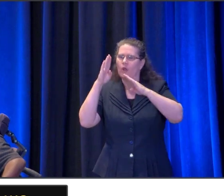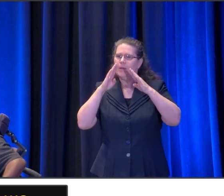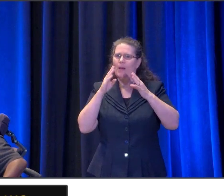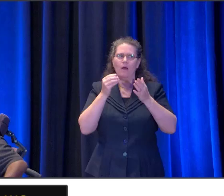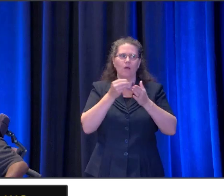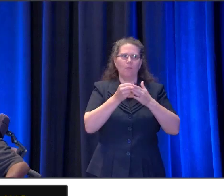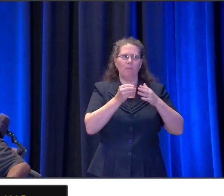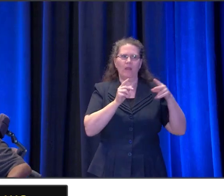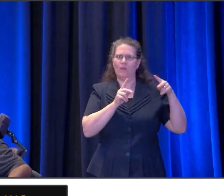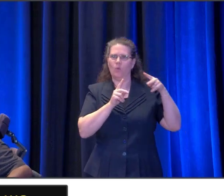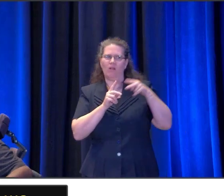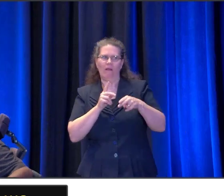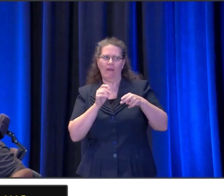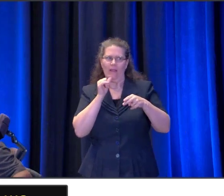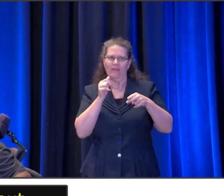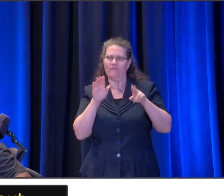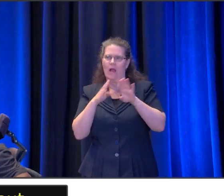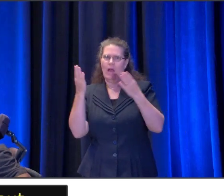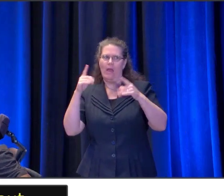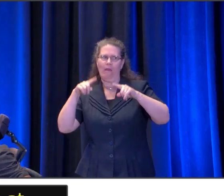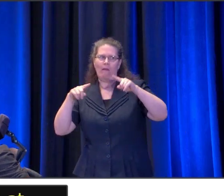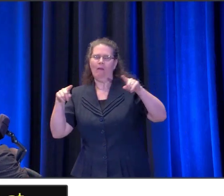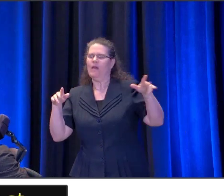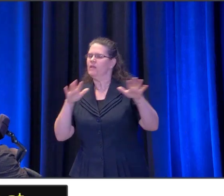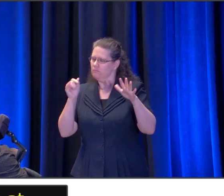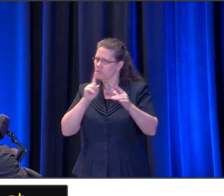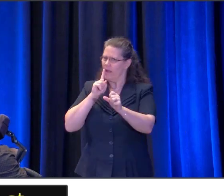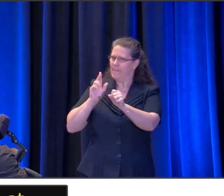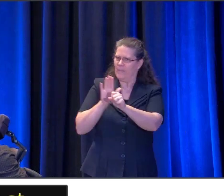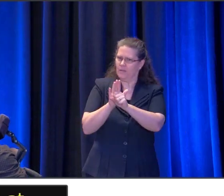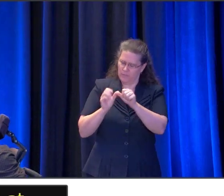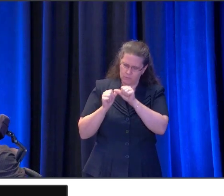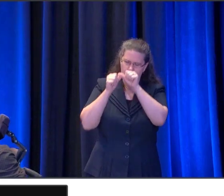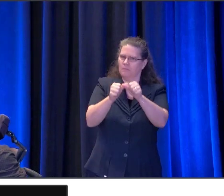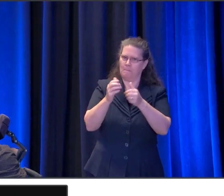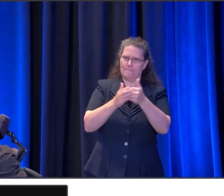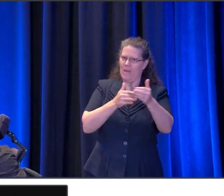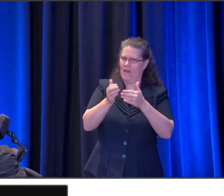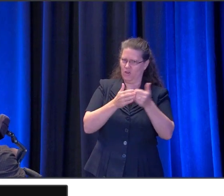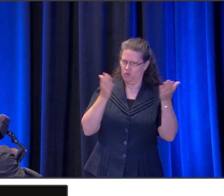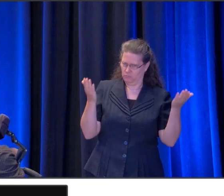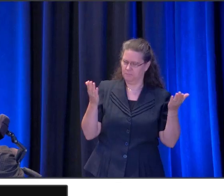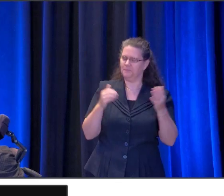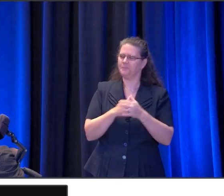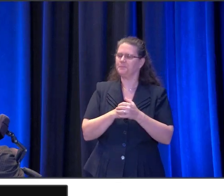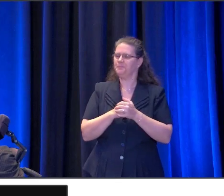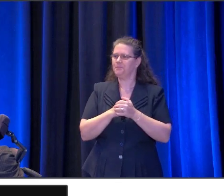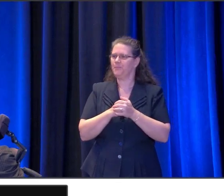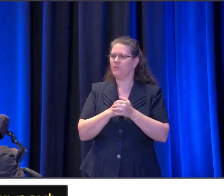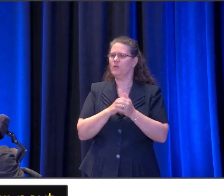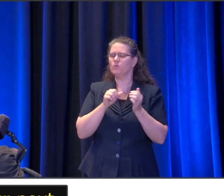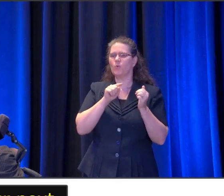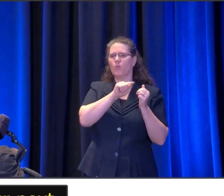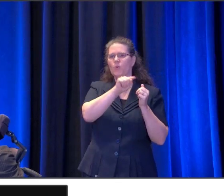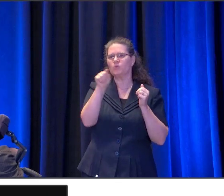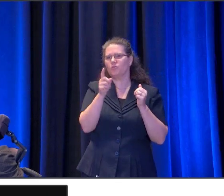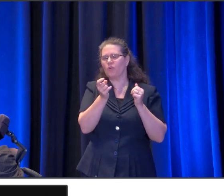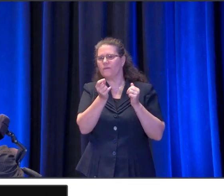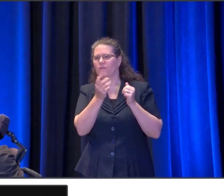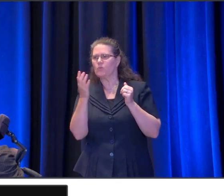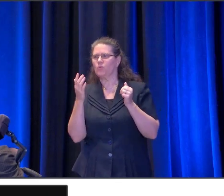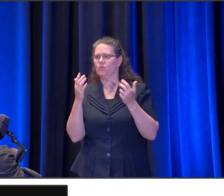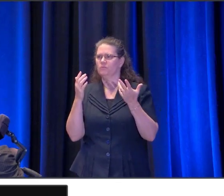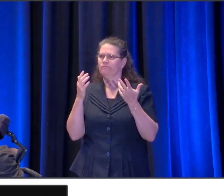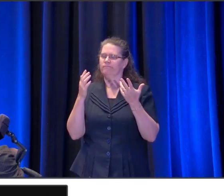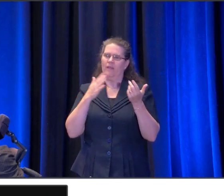so I want to ensure that that commitment remains there as your next president. So those are just a few of the